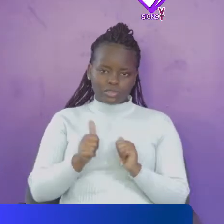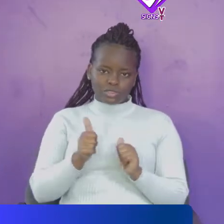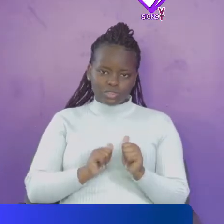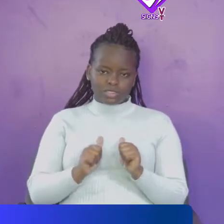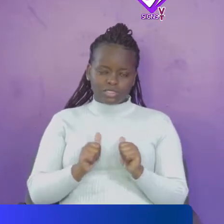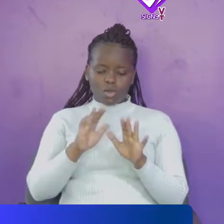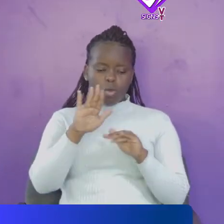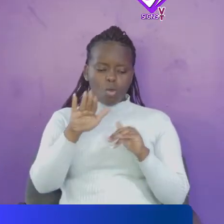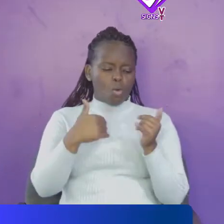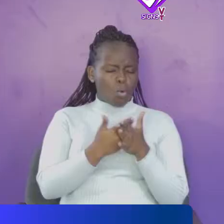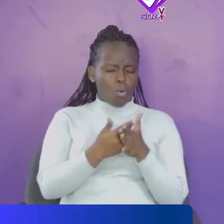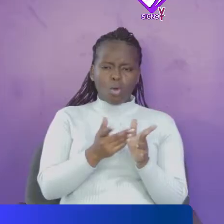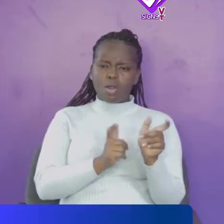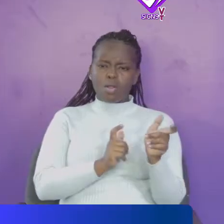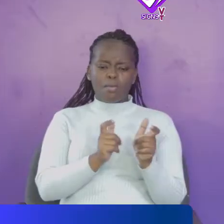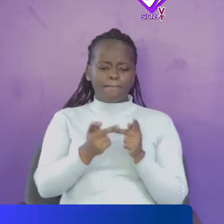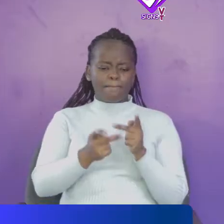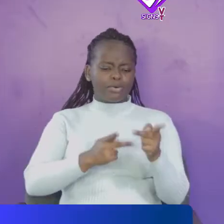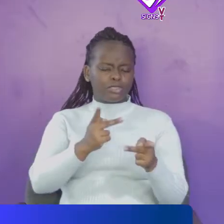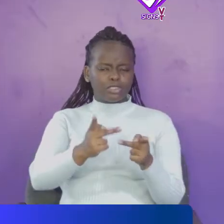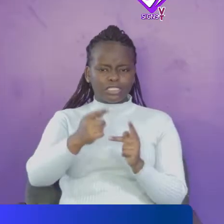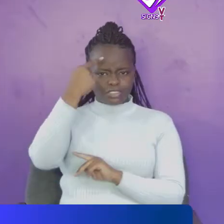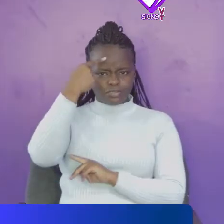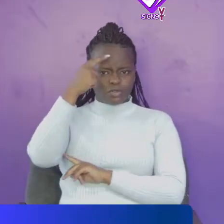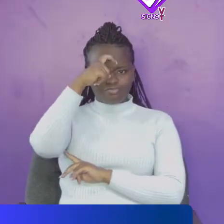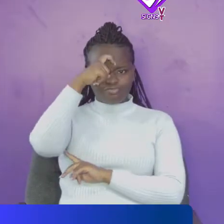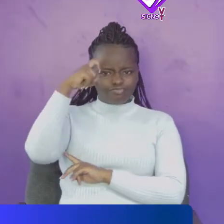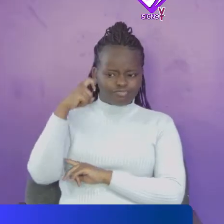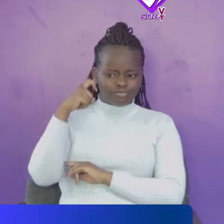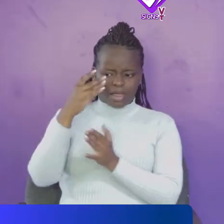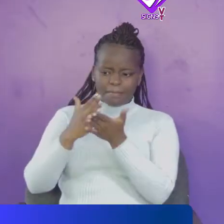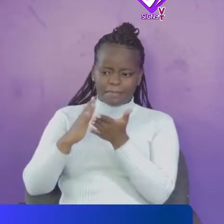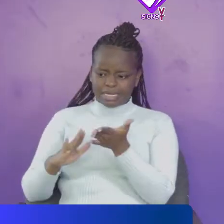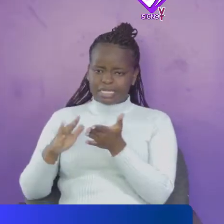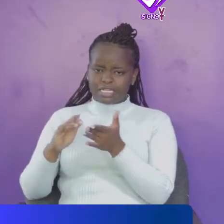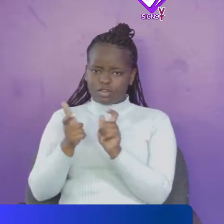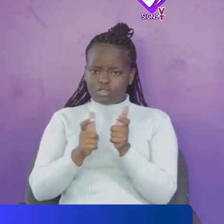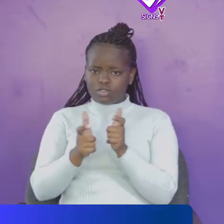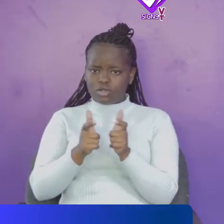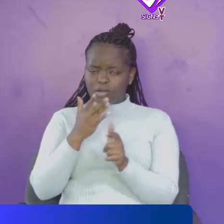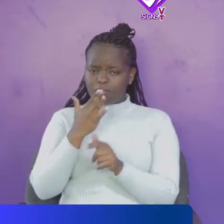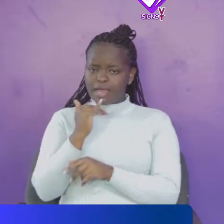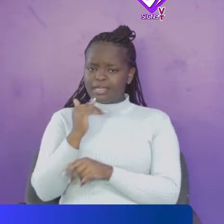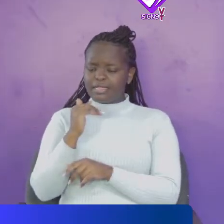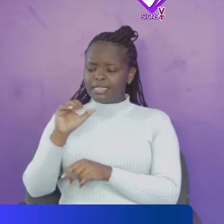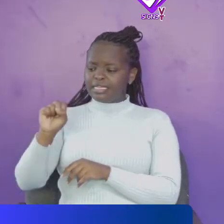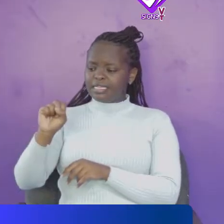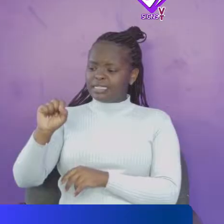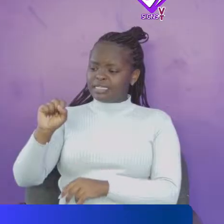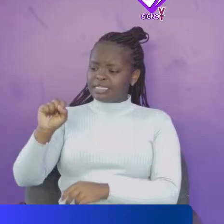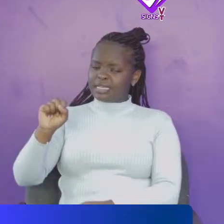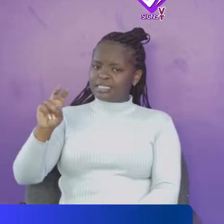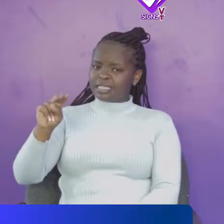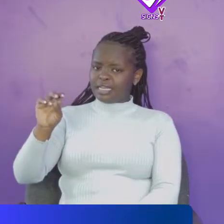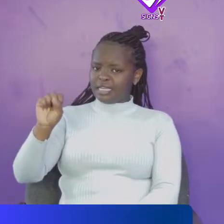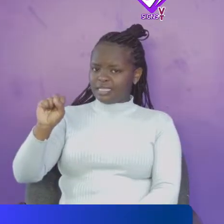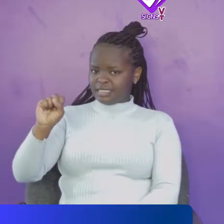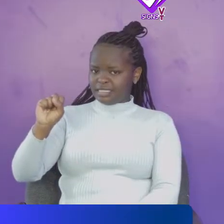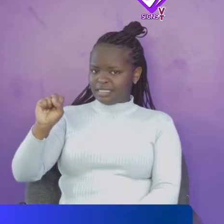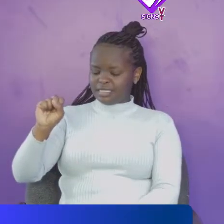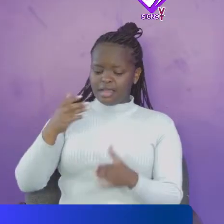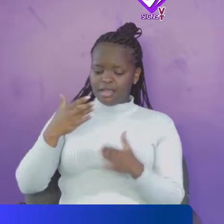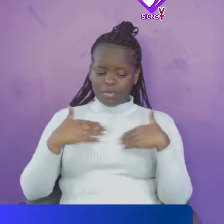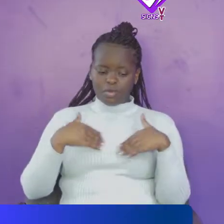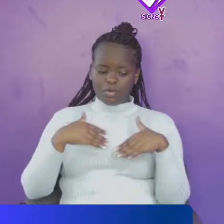sweat, the whole process of it is partly controlled by the sympathetic nervous system. Now, persons with